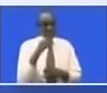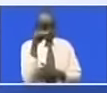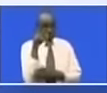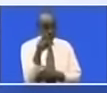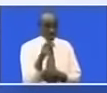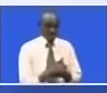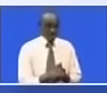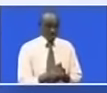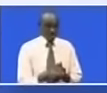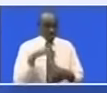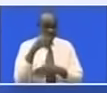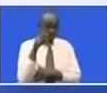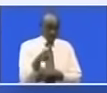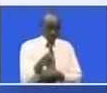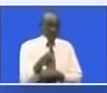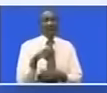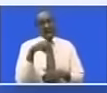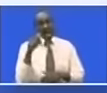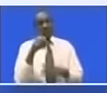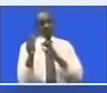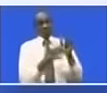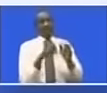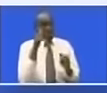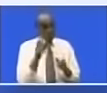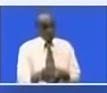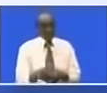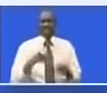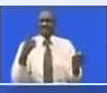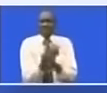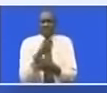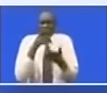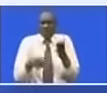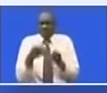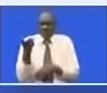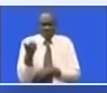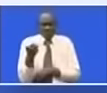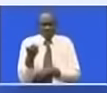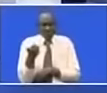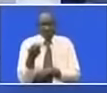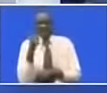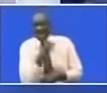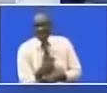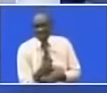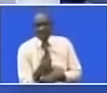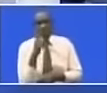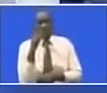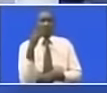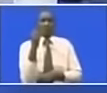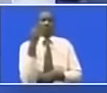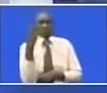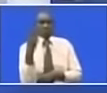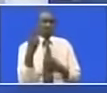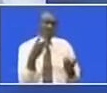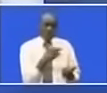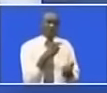them after this. Right. And then the other thing is how much of a difference did the age factor contribute to the voting